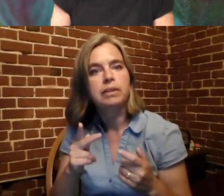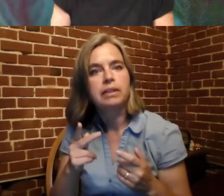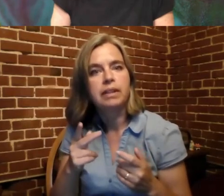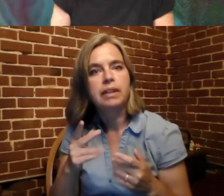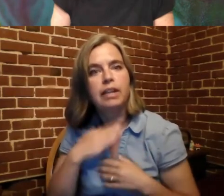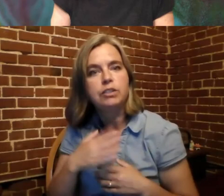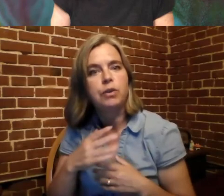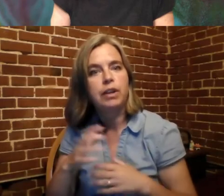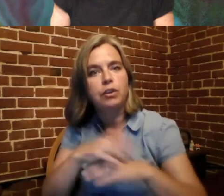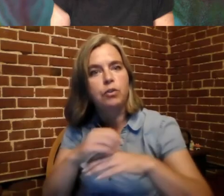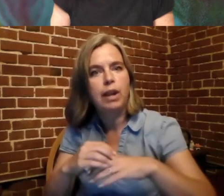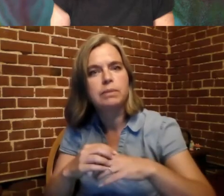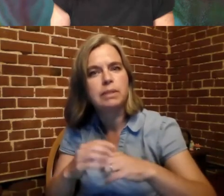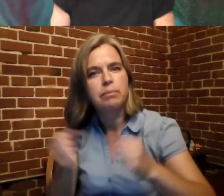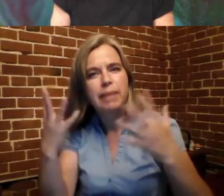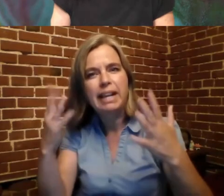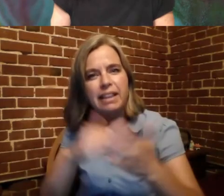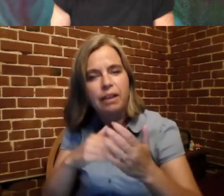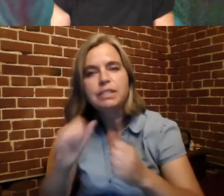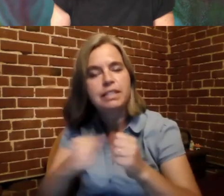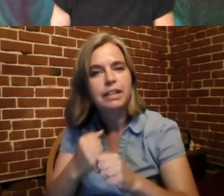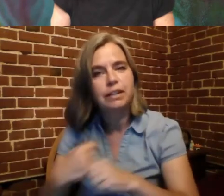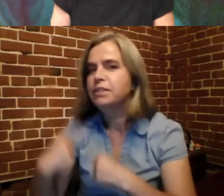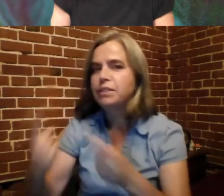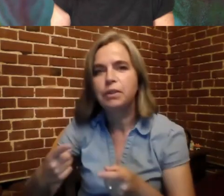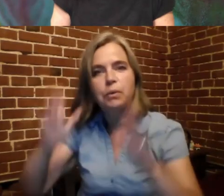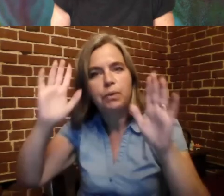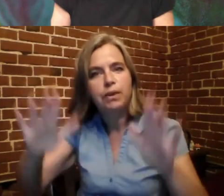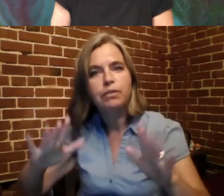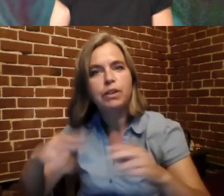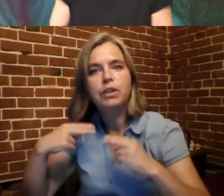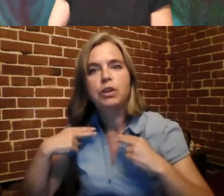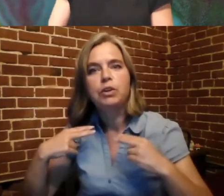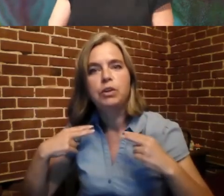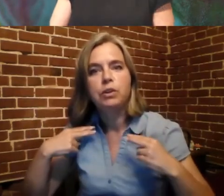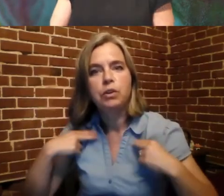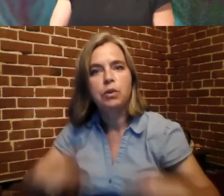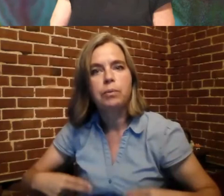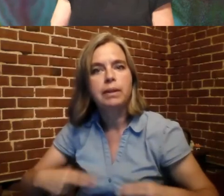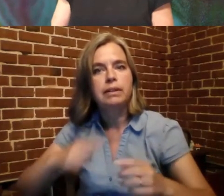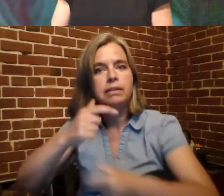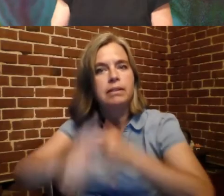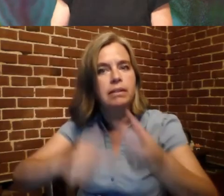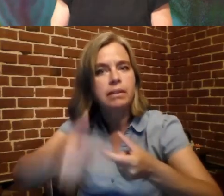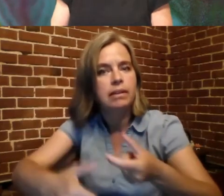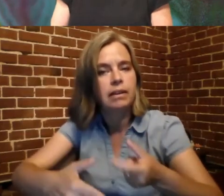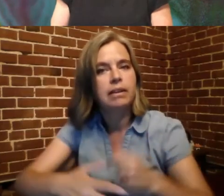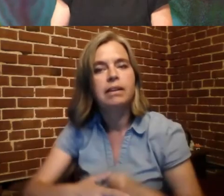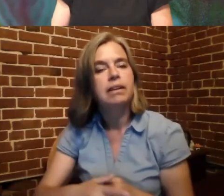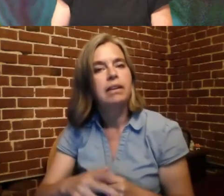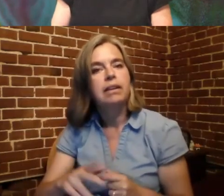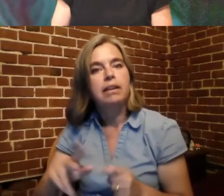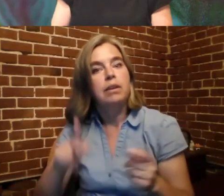which is such an incredible human legacy. I think some people might think that the Grafting the Grape, you know, if they don't like wine,